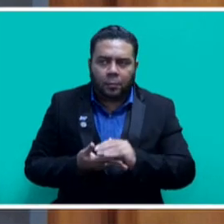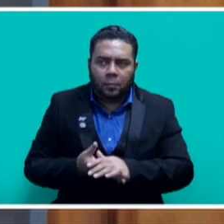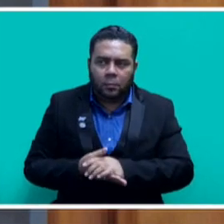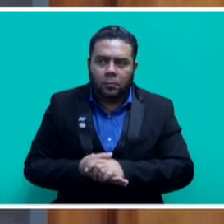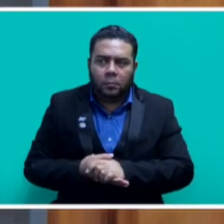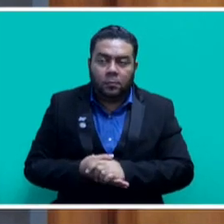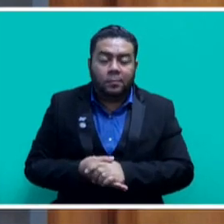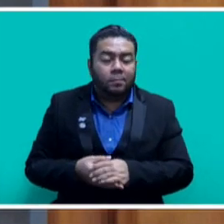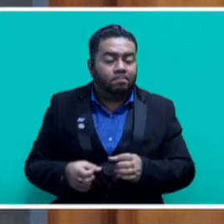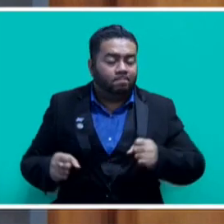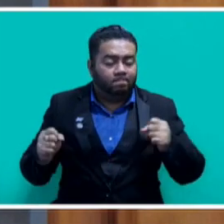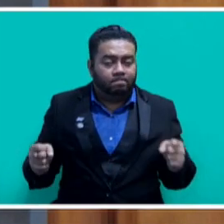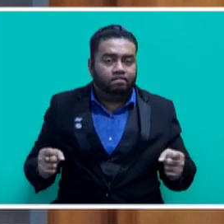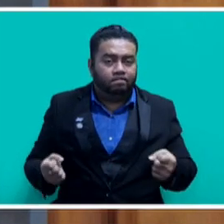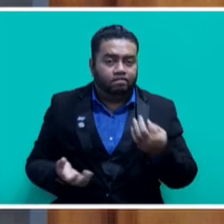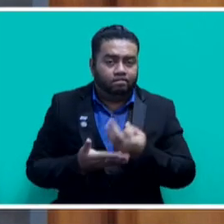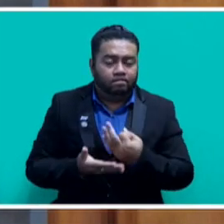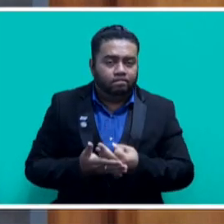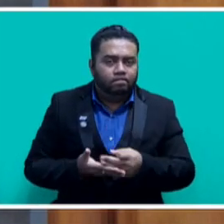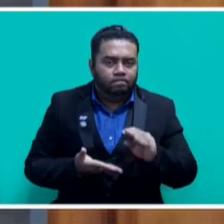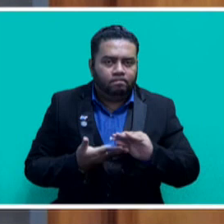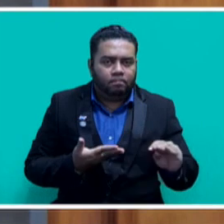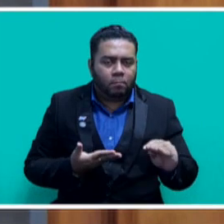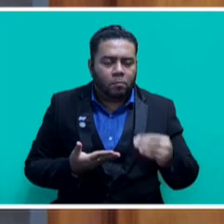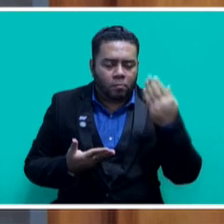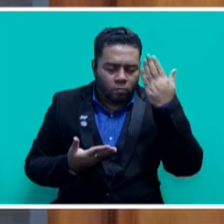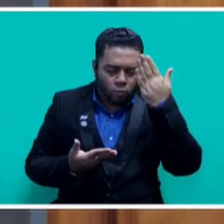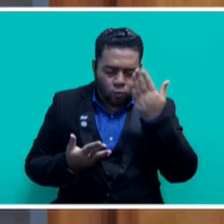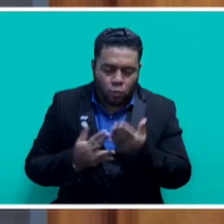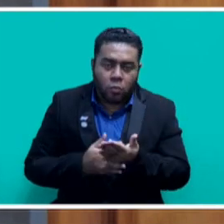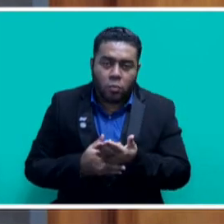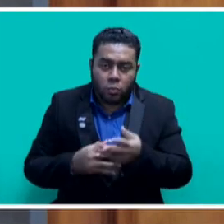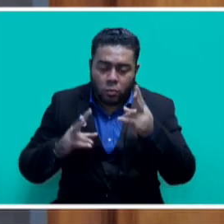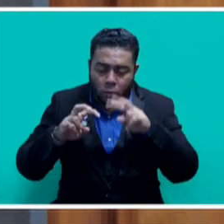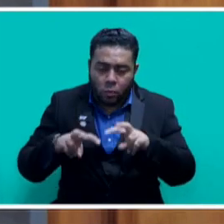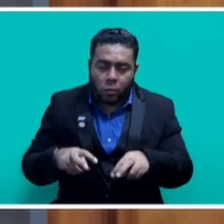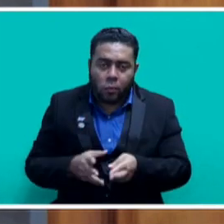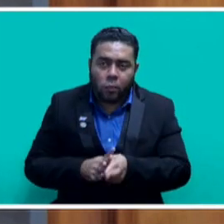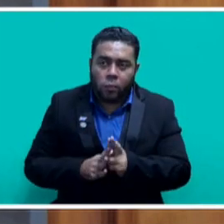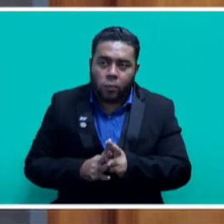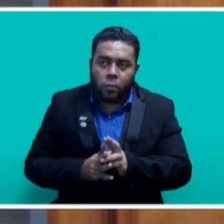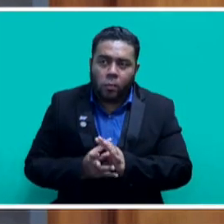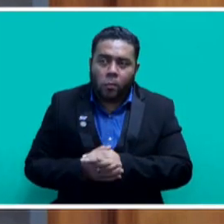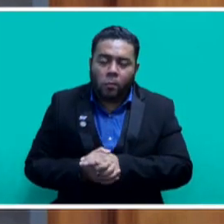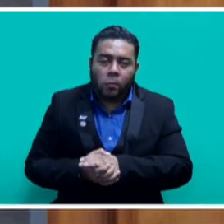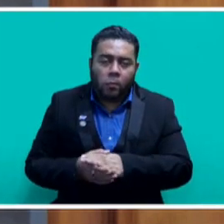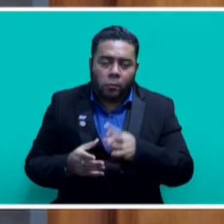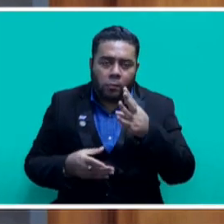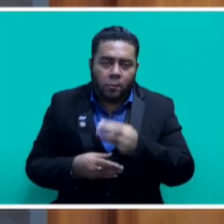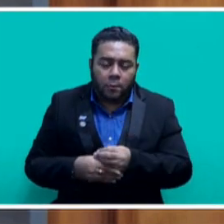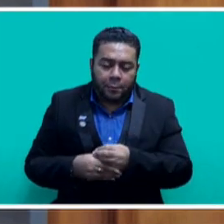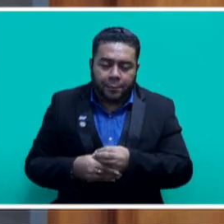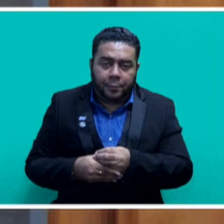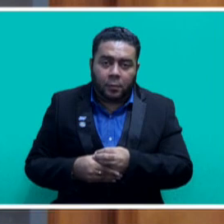also strengthening financial literacy through curriculum review, not as a component of the commercial